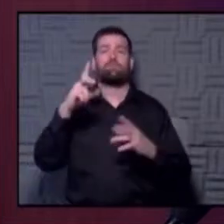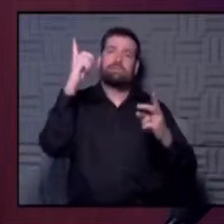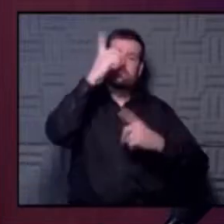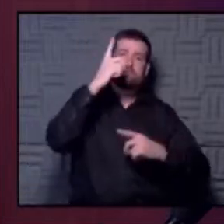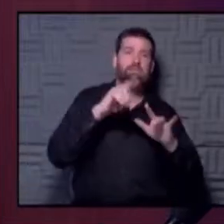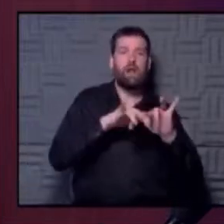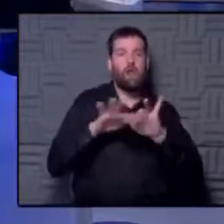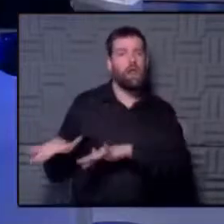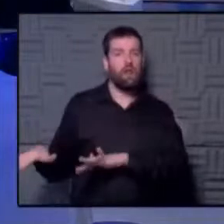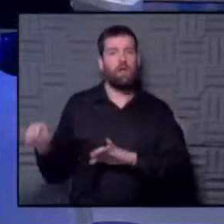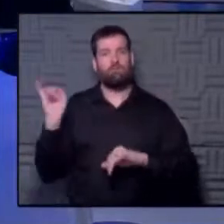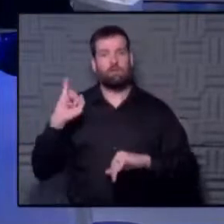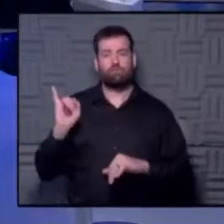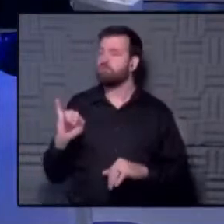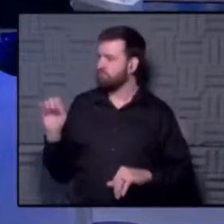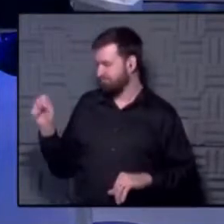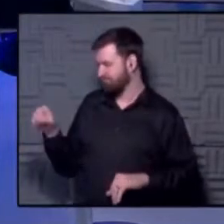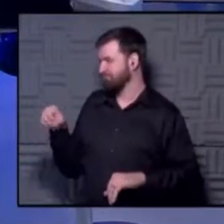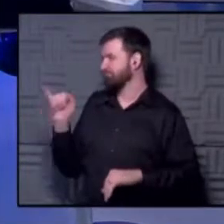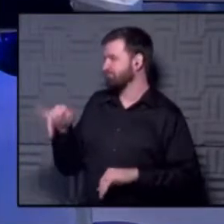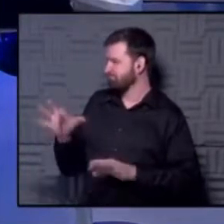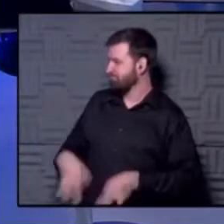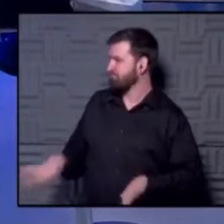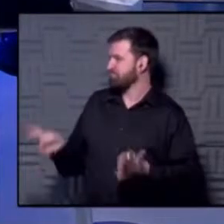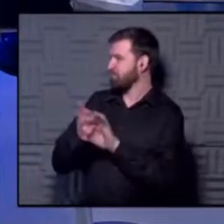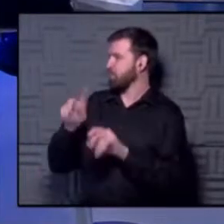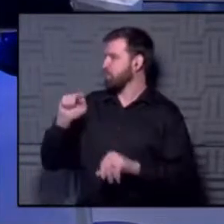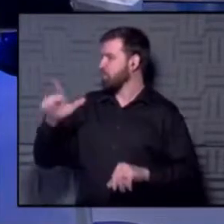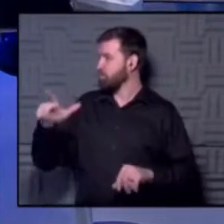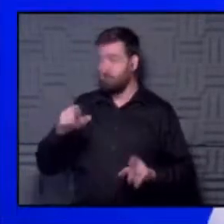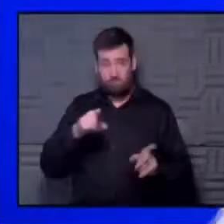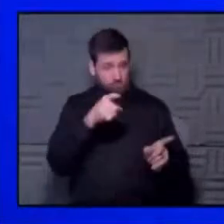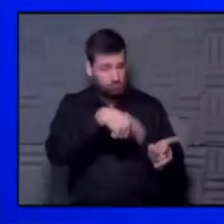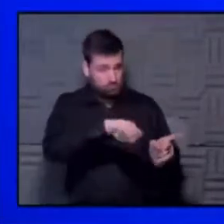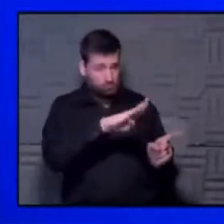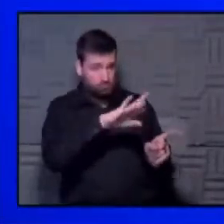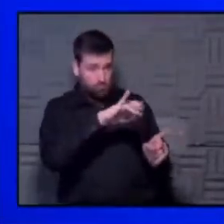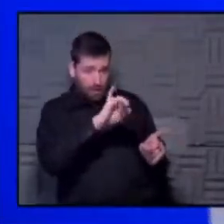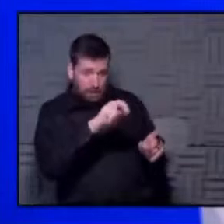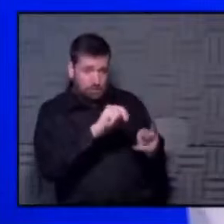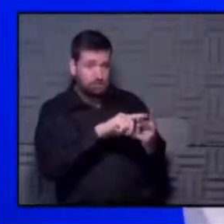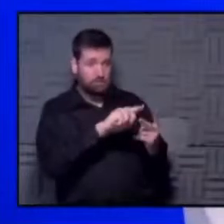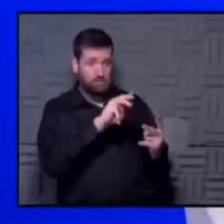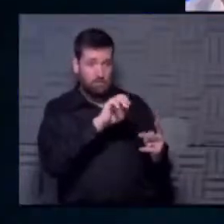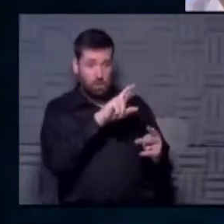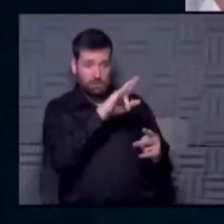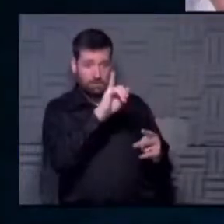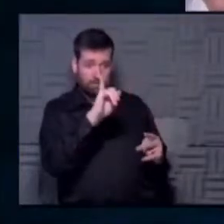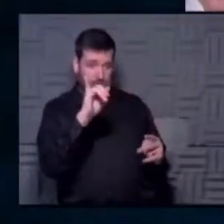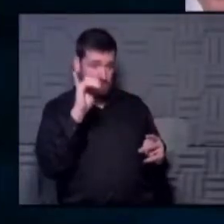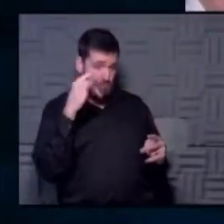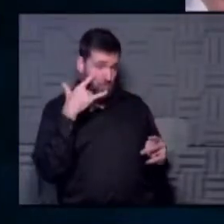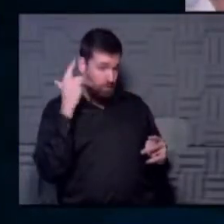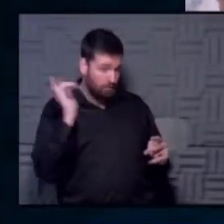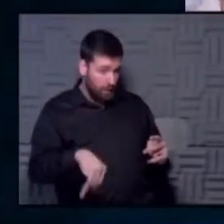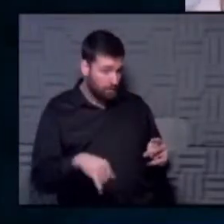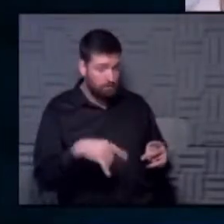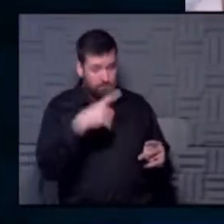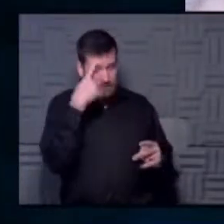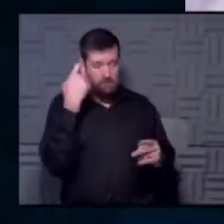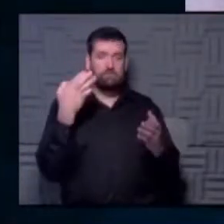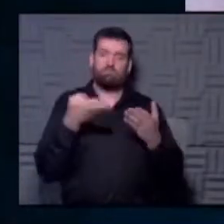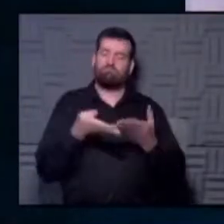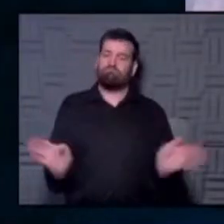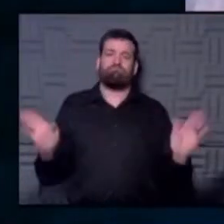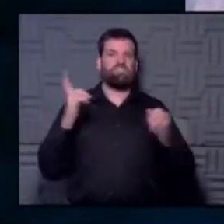or other infections. Yeah, and I think that's a really important tool. So, Brian, have you guys thought, or Marcy, have you all thought about trying to do that with this one too? Because it could have